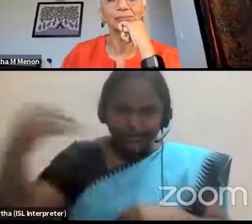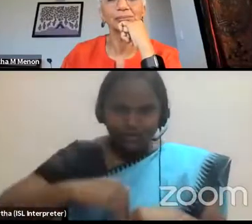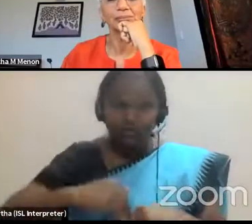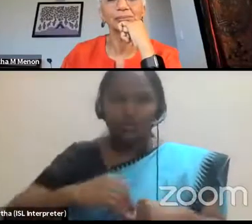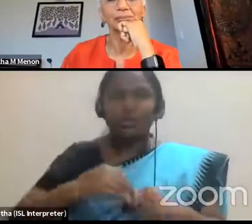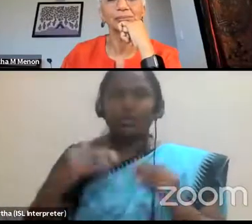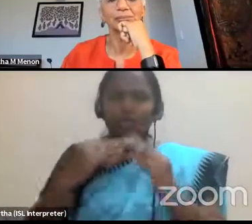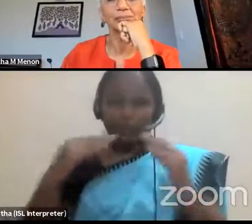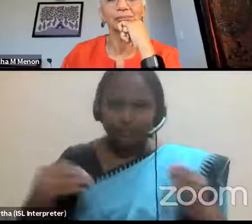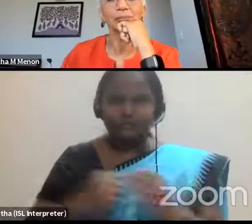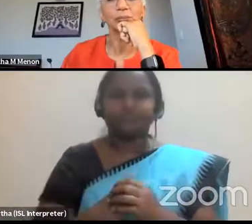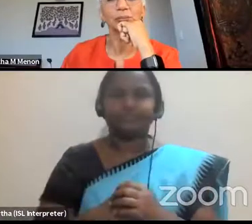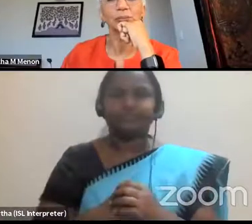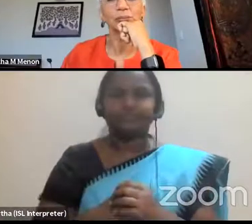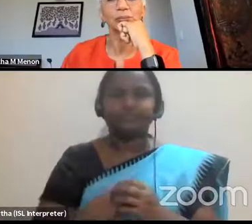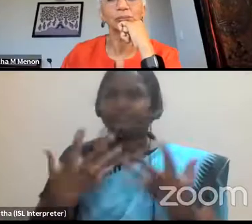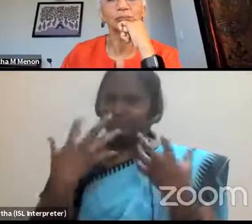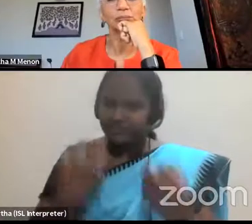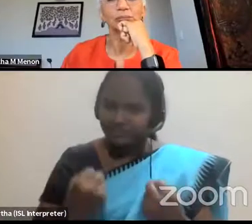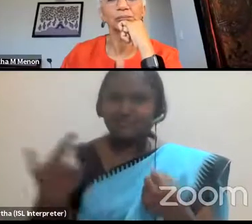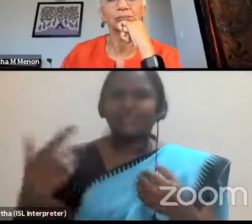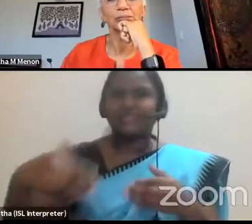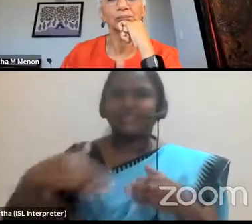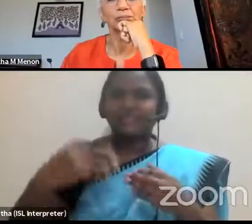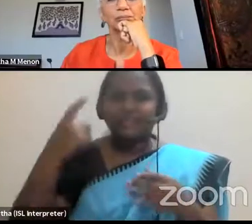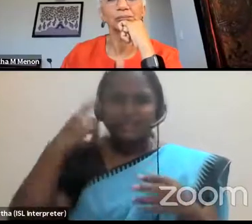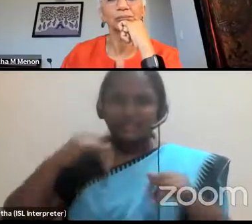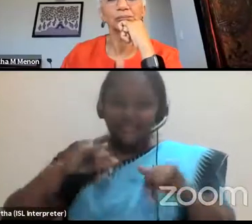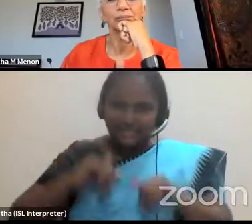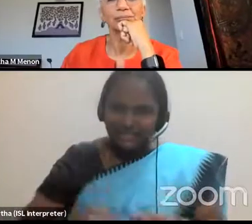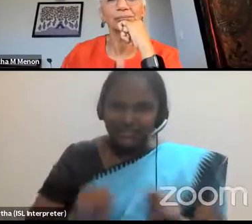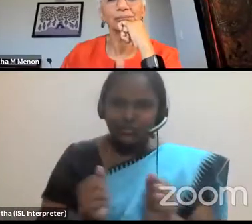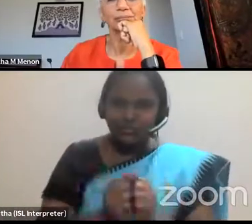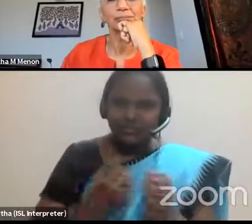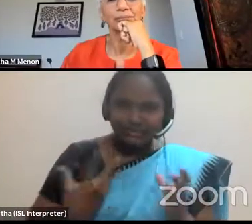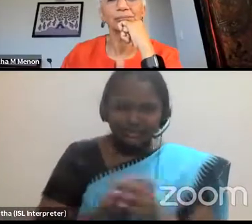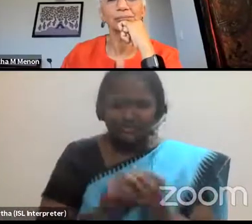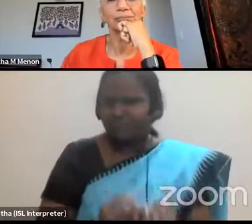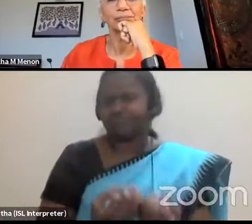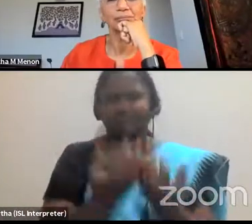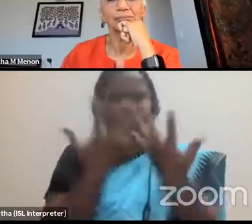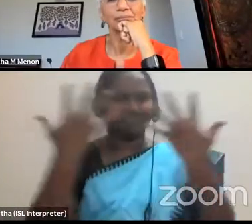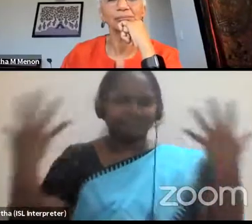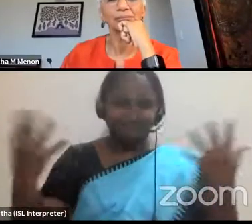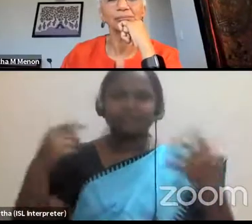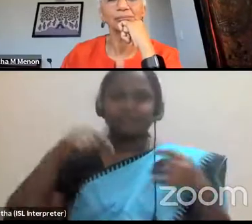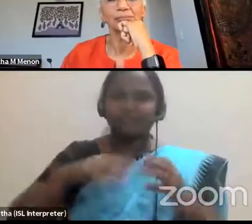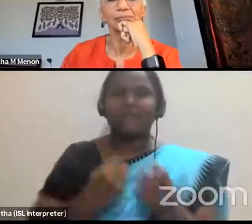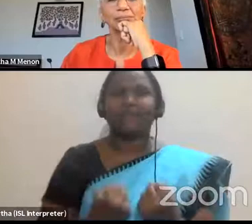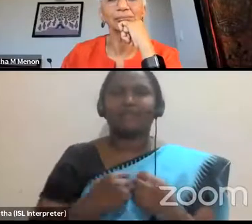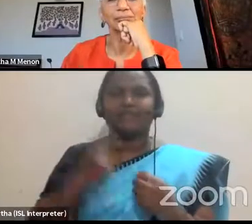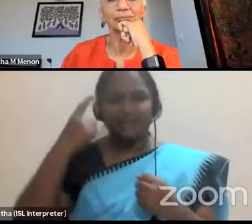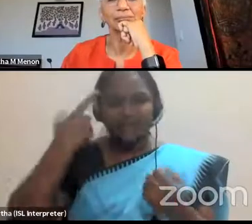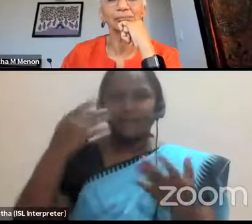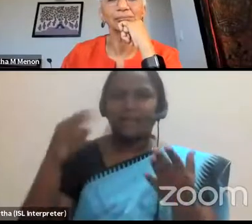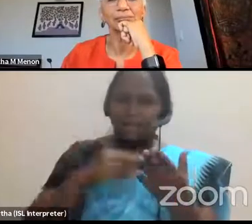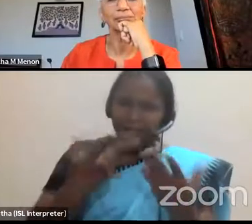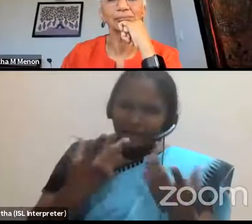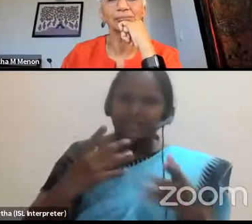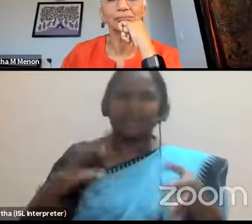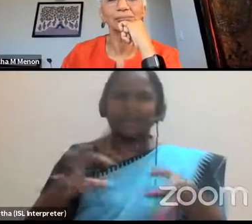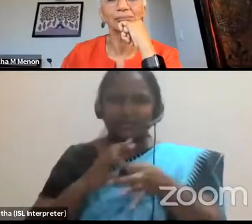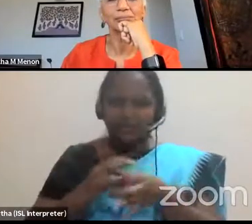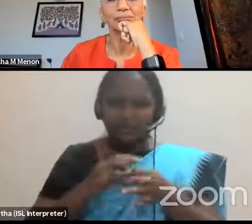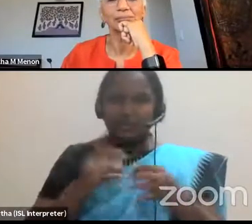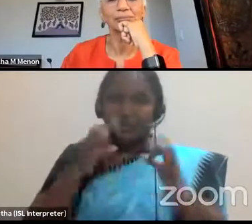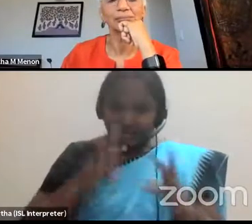home. And he has been my guest and stayed with us on several occasions since then. We've painted on the same canvas together, and